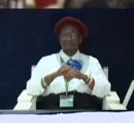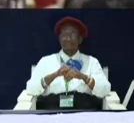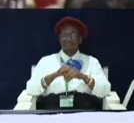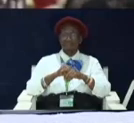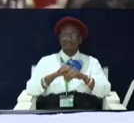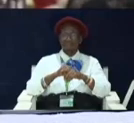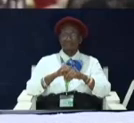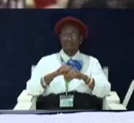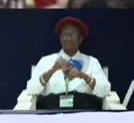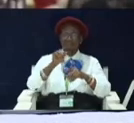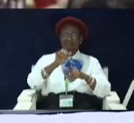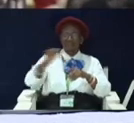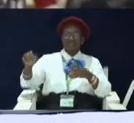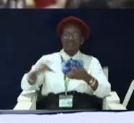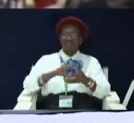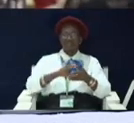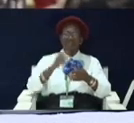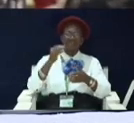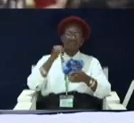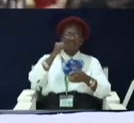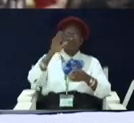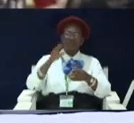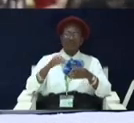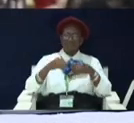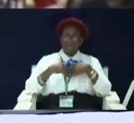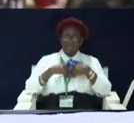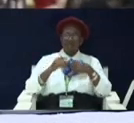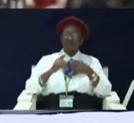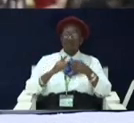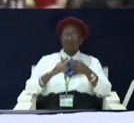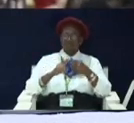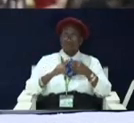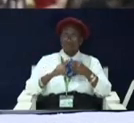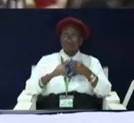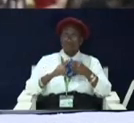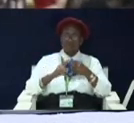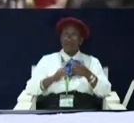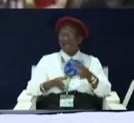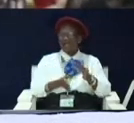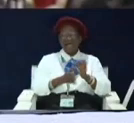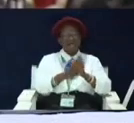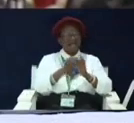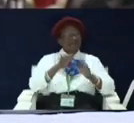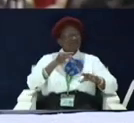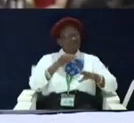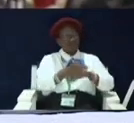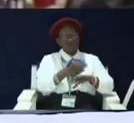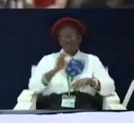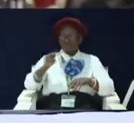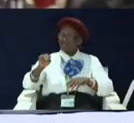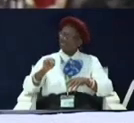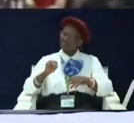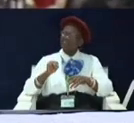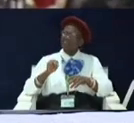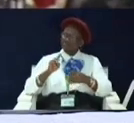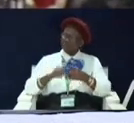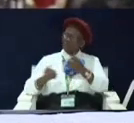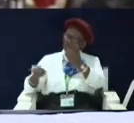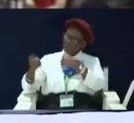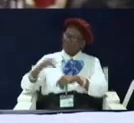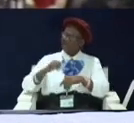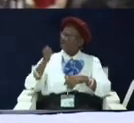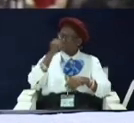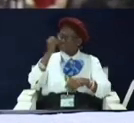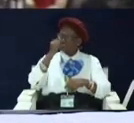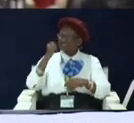A rich woman had to constrain him, practically force him even to come and eat.